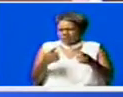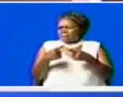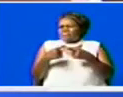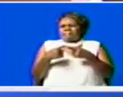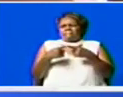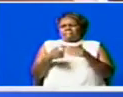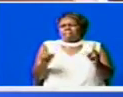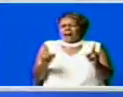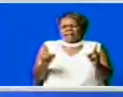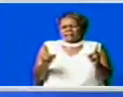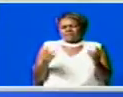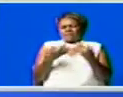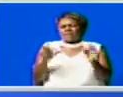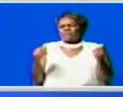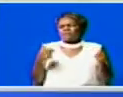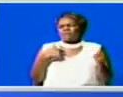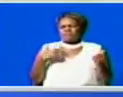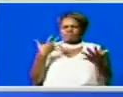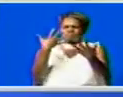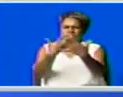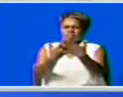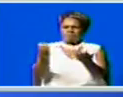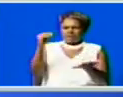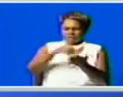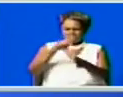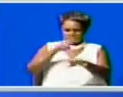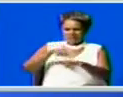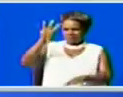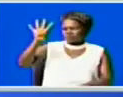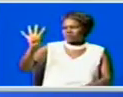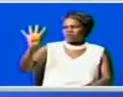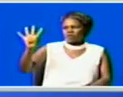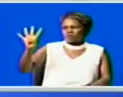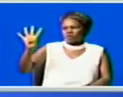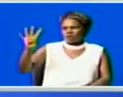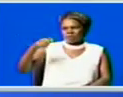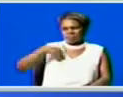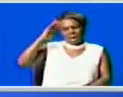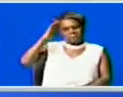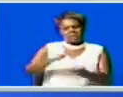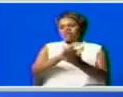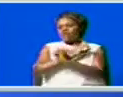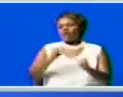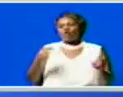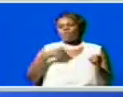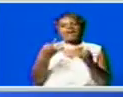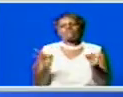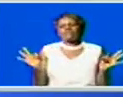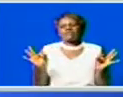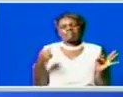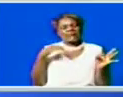but it's not over until it's over. I was locked in again at 4. At that point, I stopped believing that actually we had been released. It was